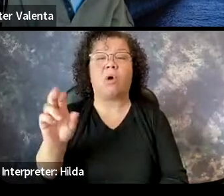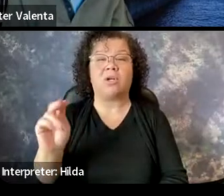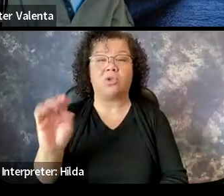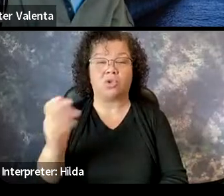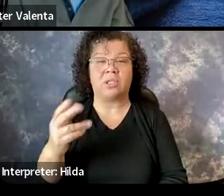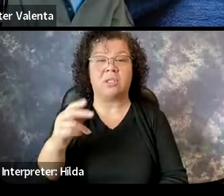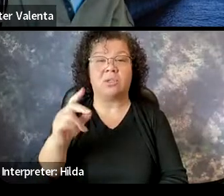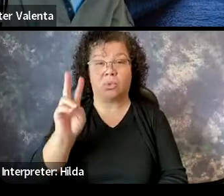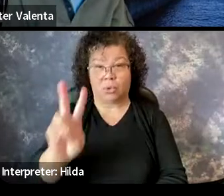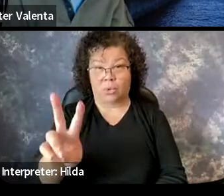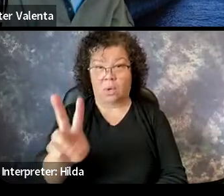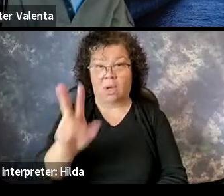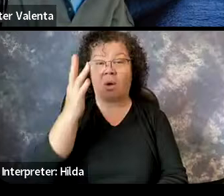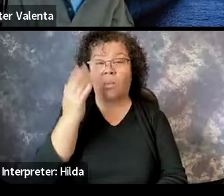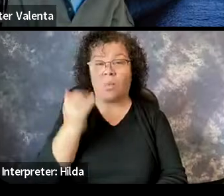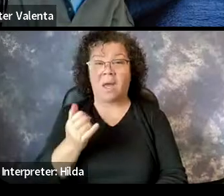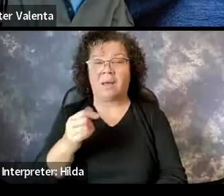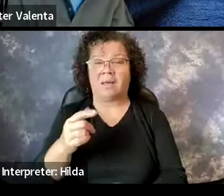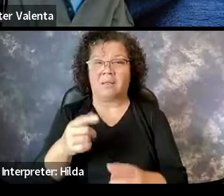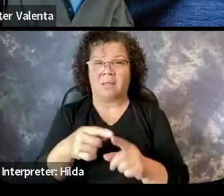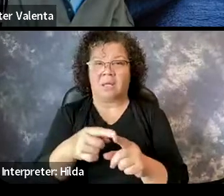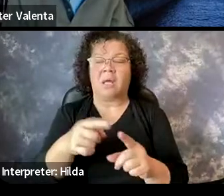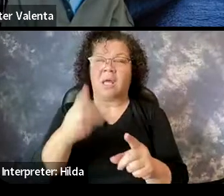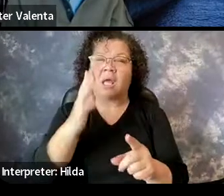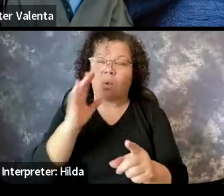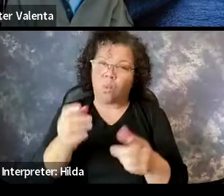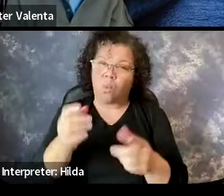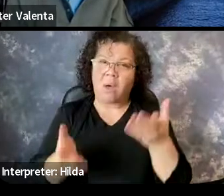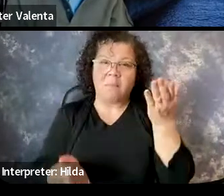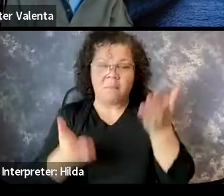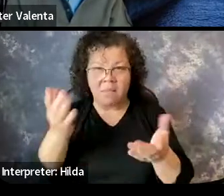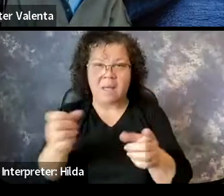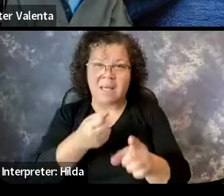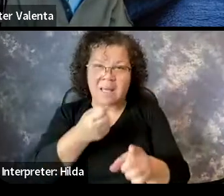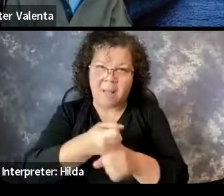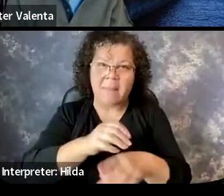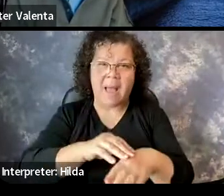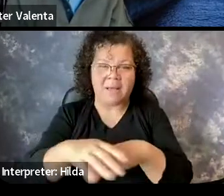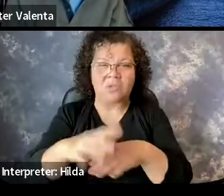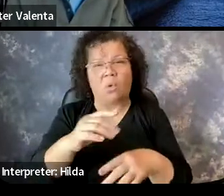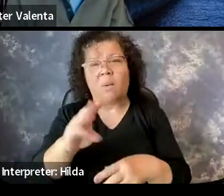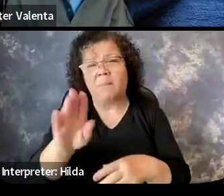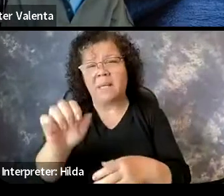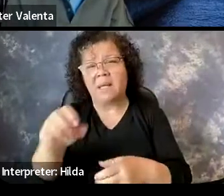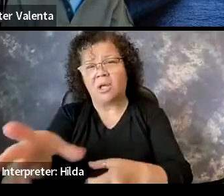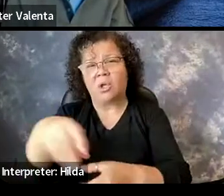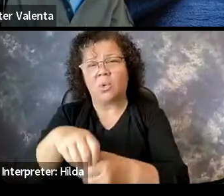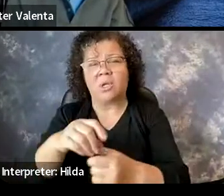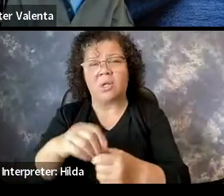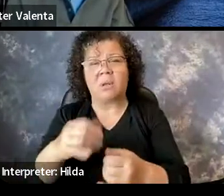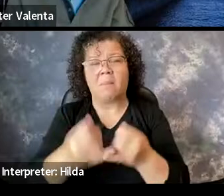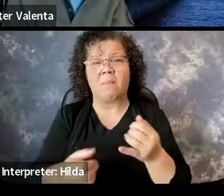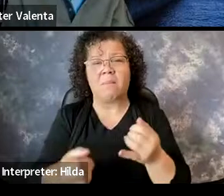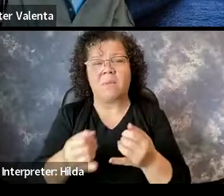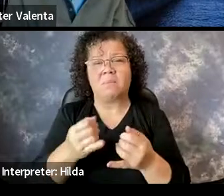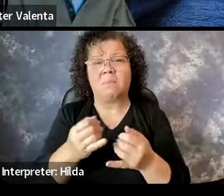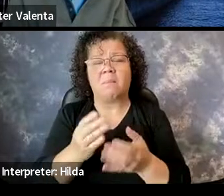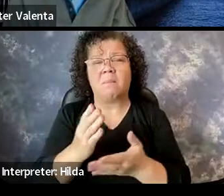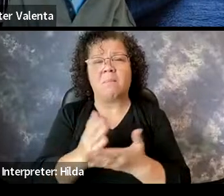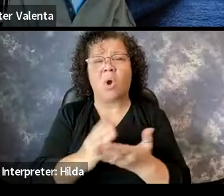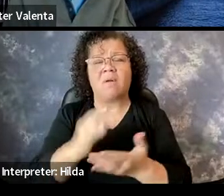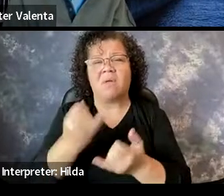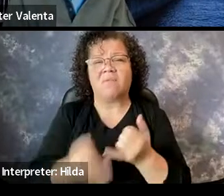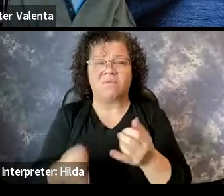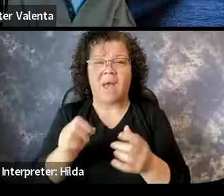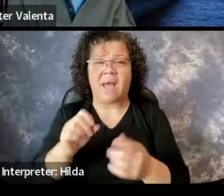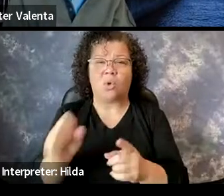ones that could potentially have an impact or be included as part of the final environmental impact study. And so